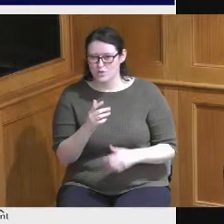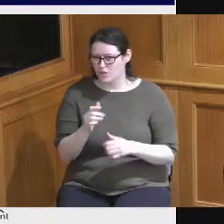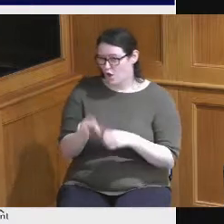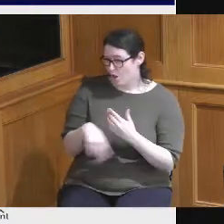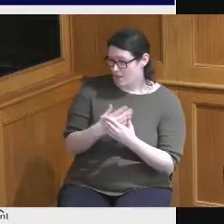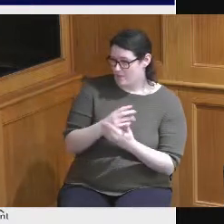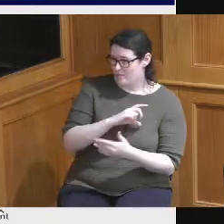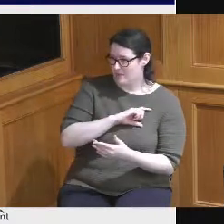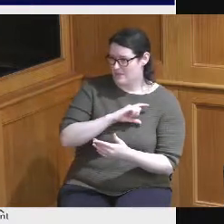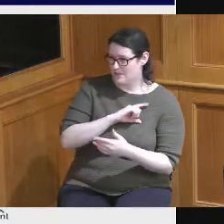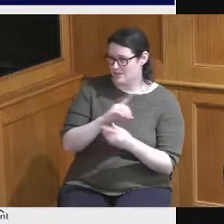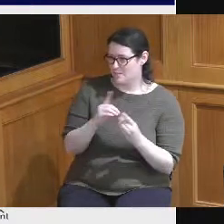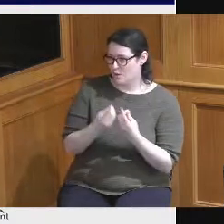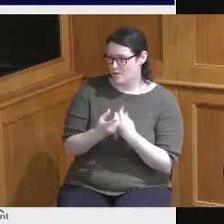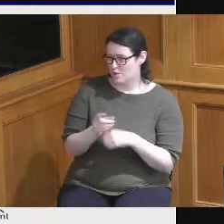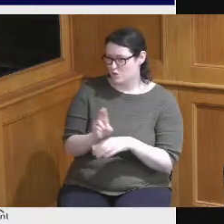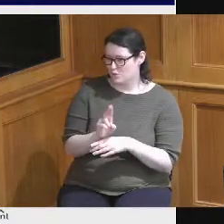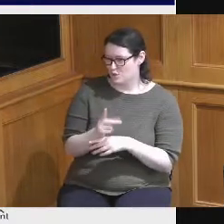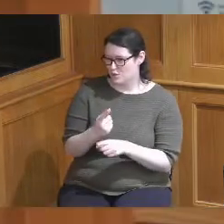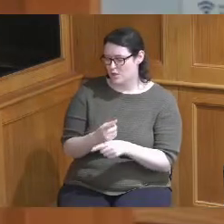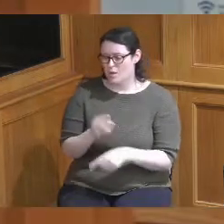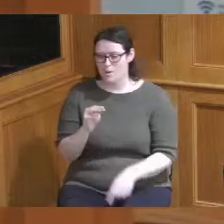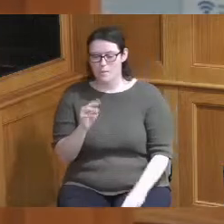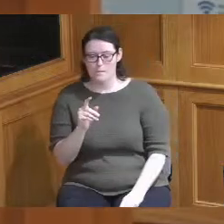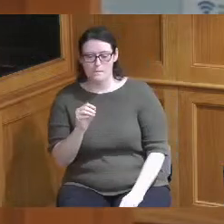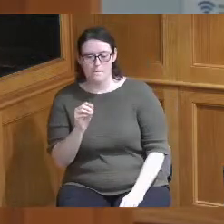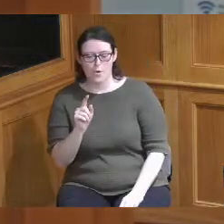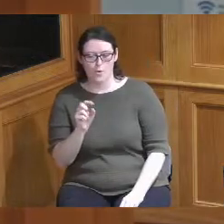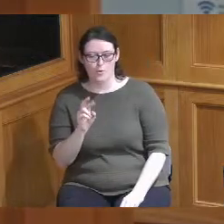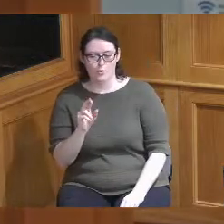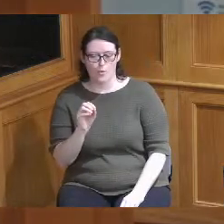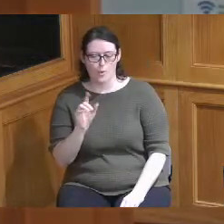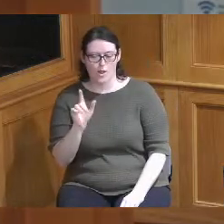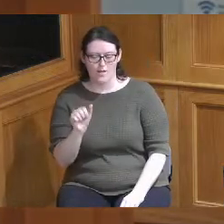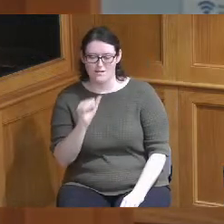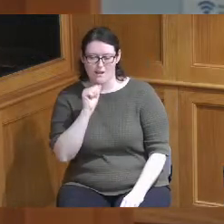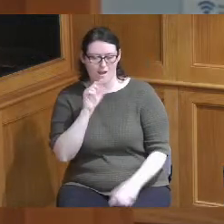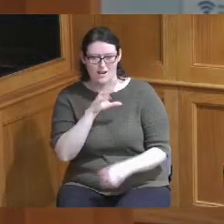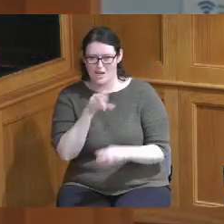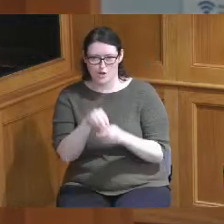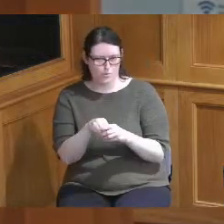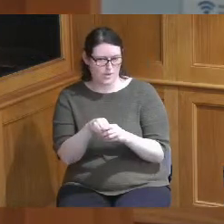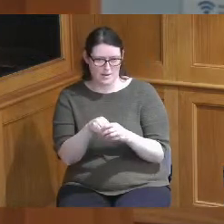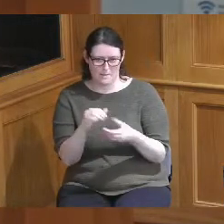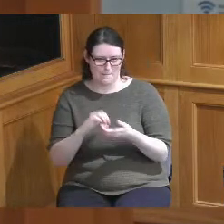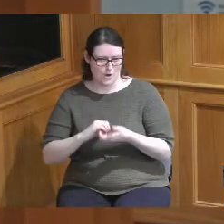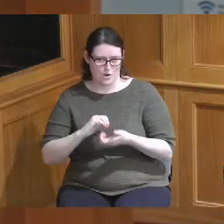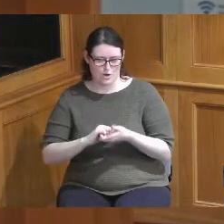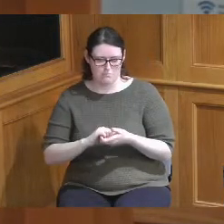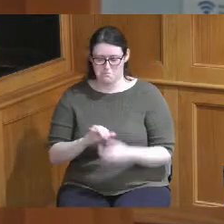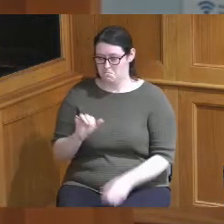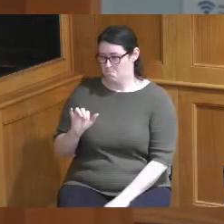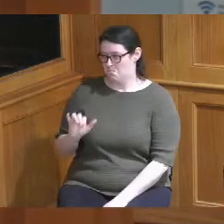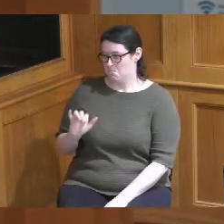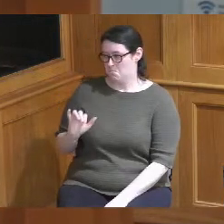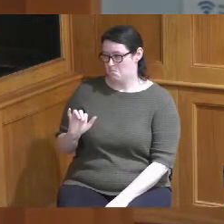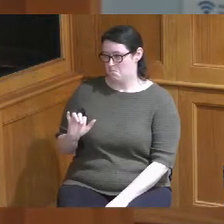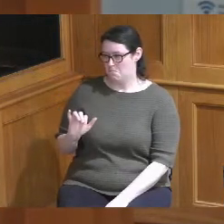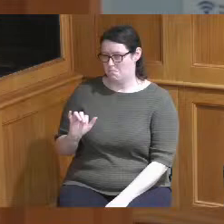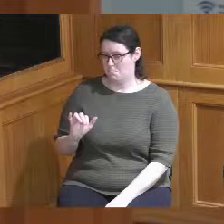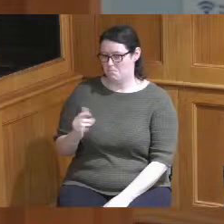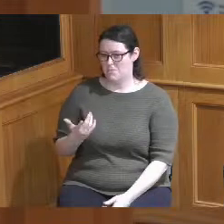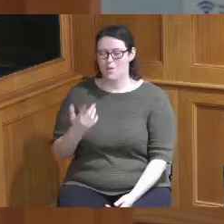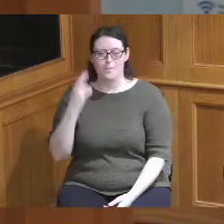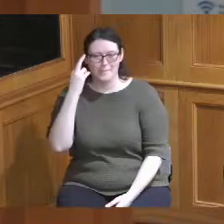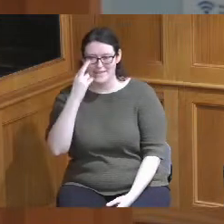it. So Motorola is not an integrated partner in this ecosystem.